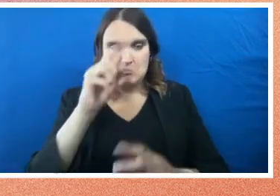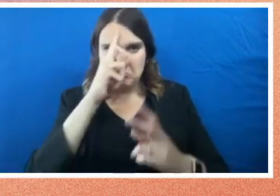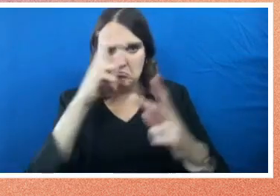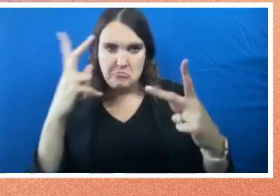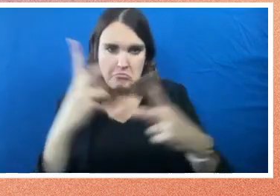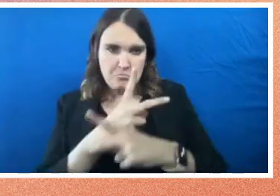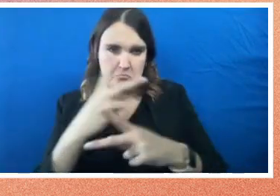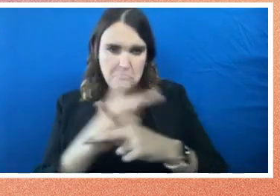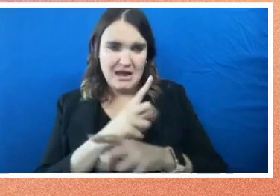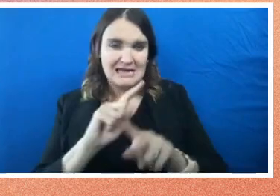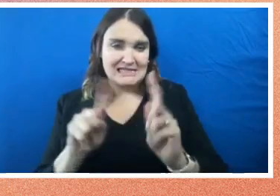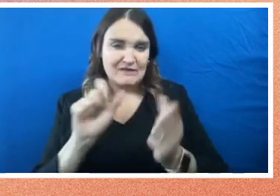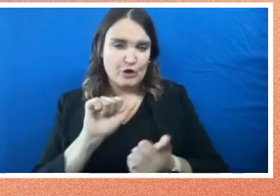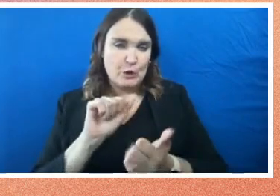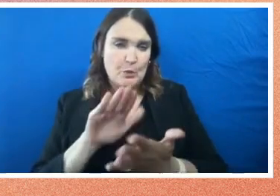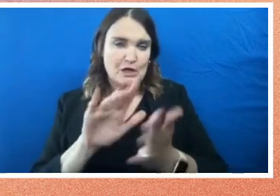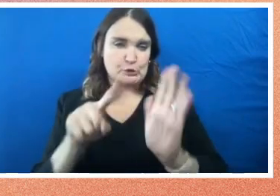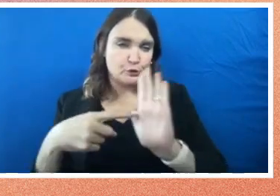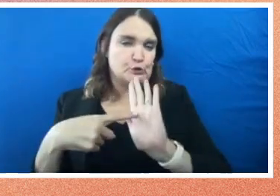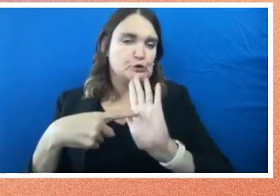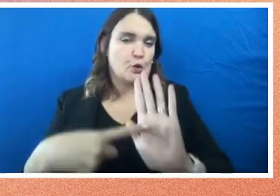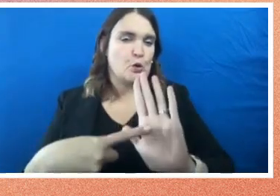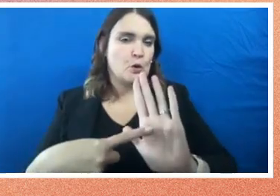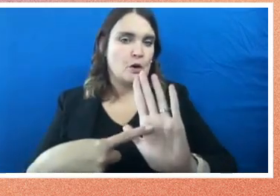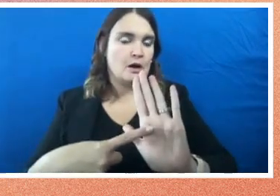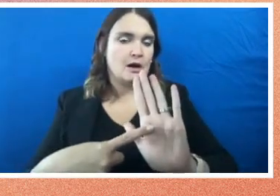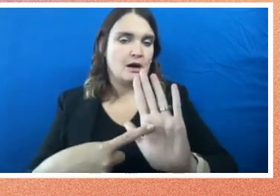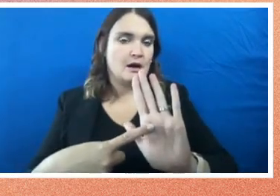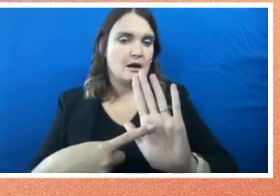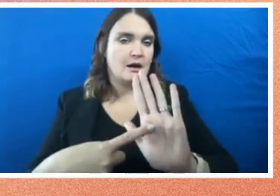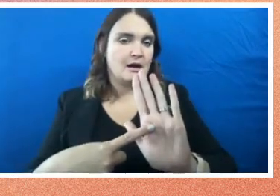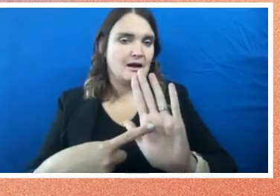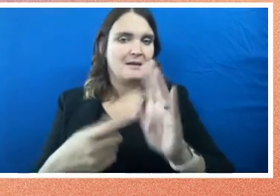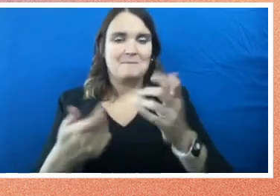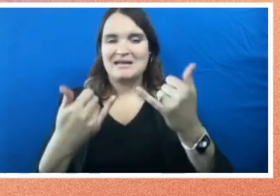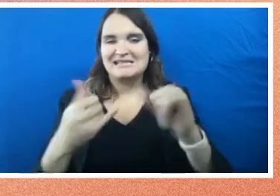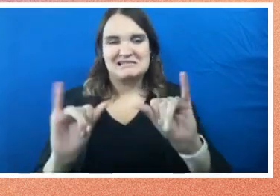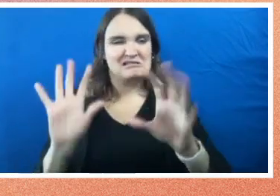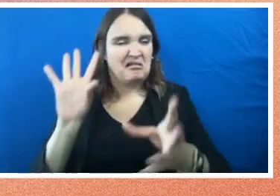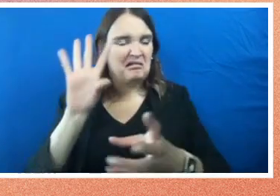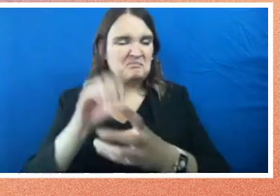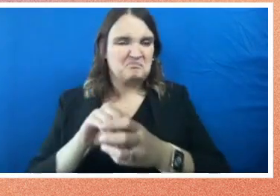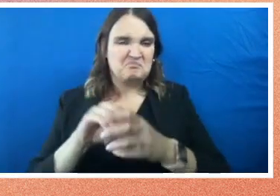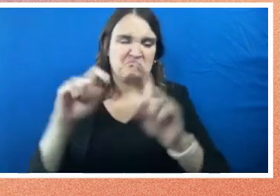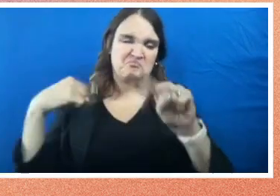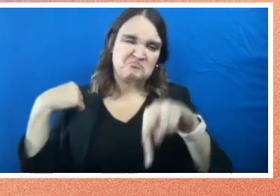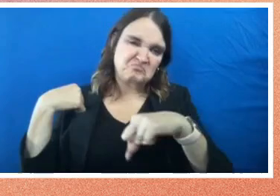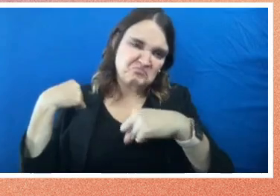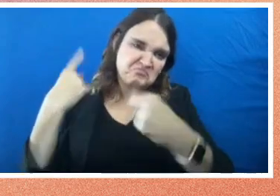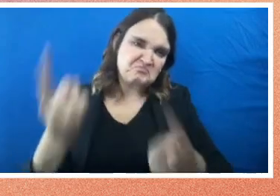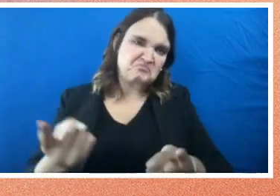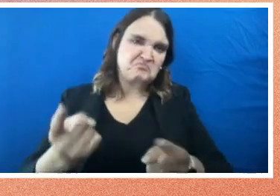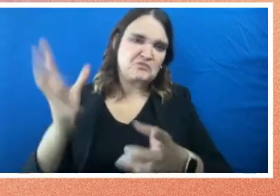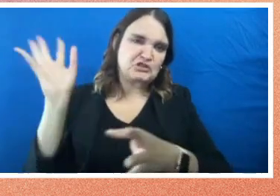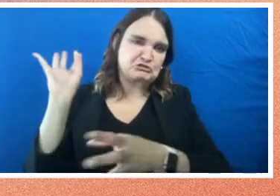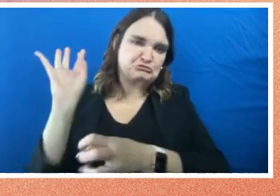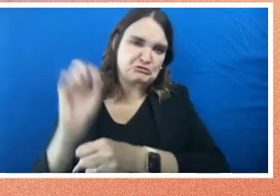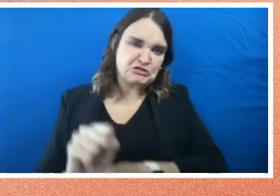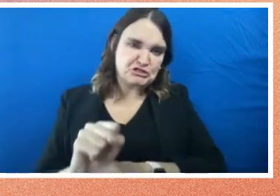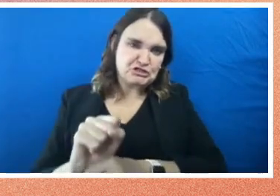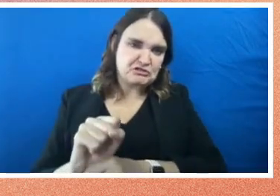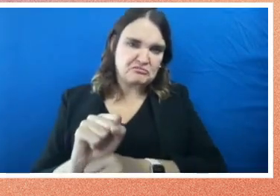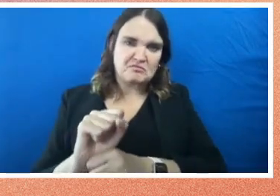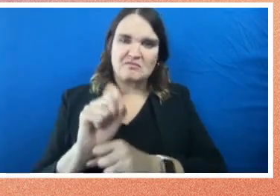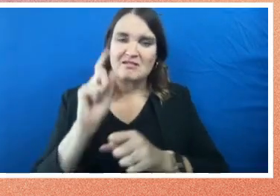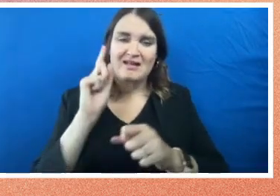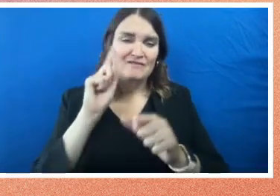the open, it is part of a long tradition, one that's persisted throughout